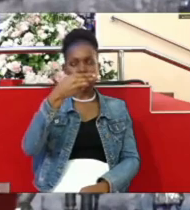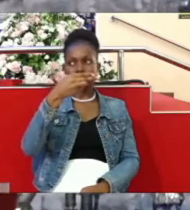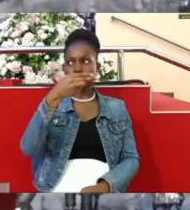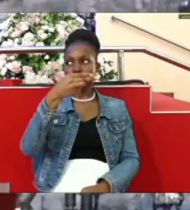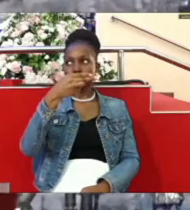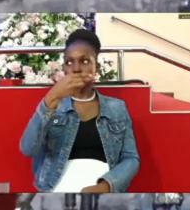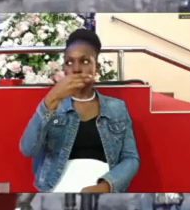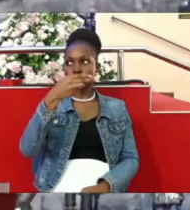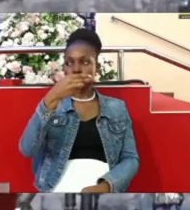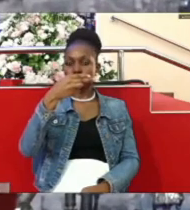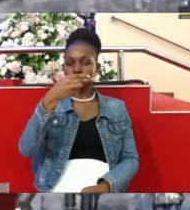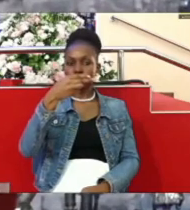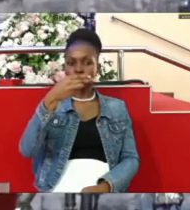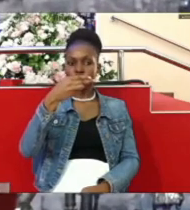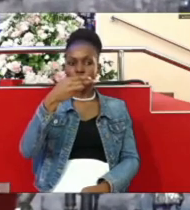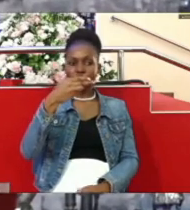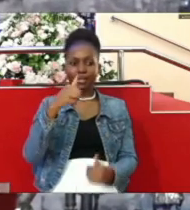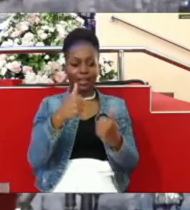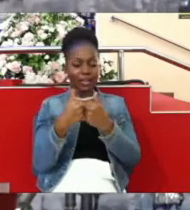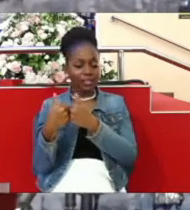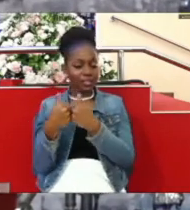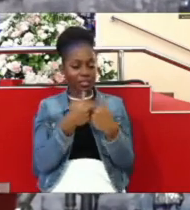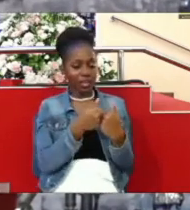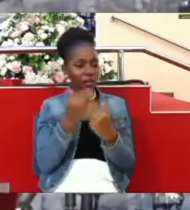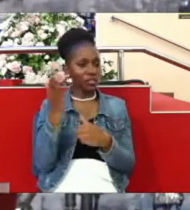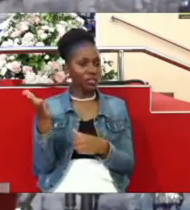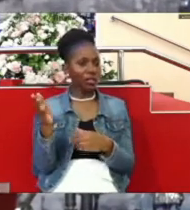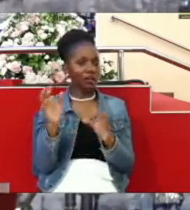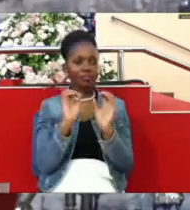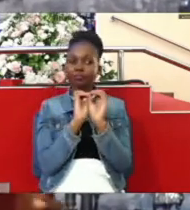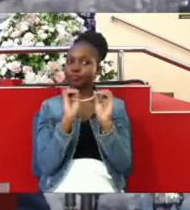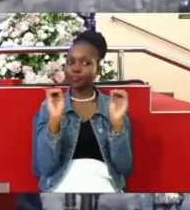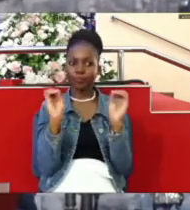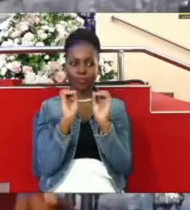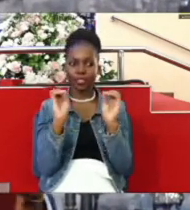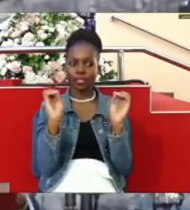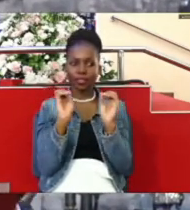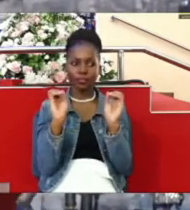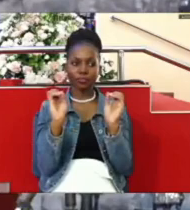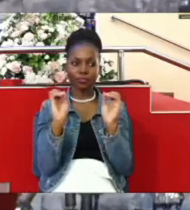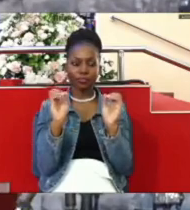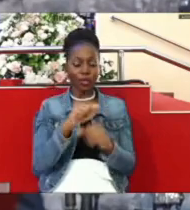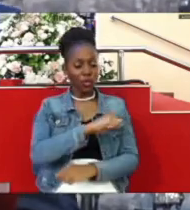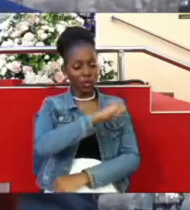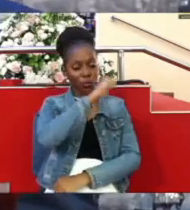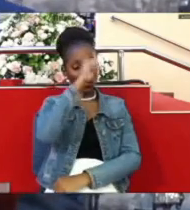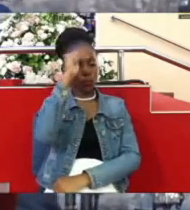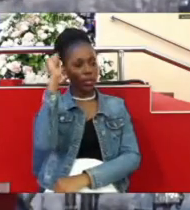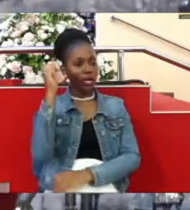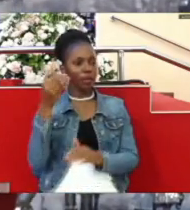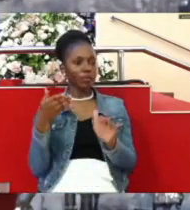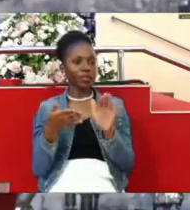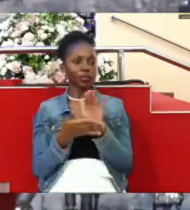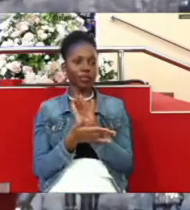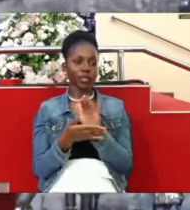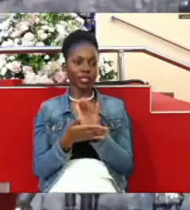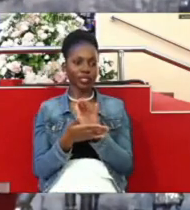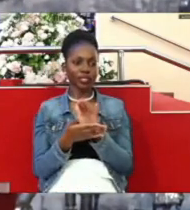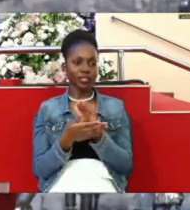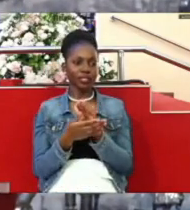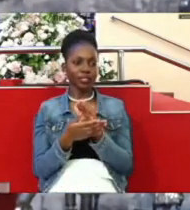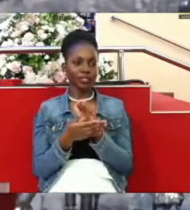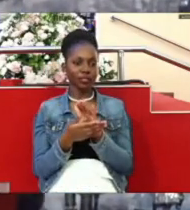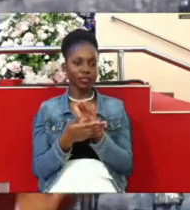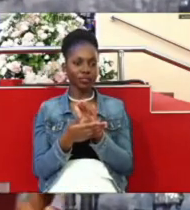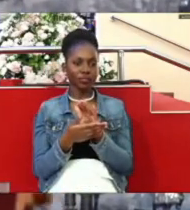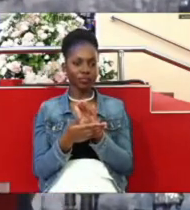you'll not be struggling any longer. You know, you'll be waking up in the morning thinking the